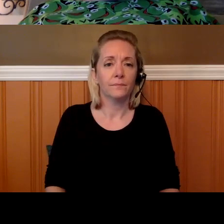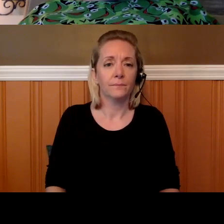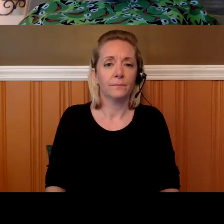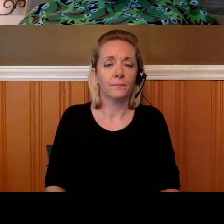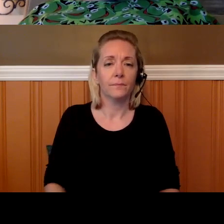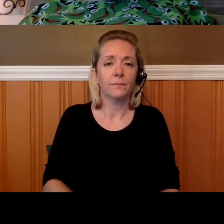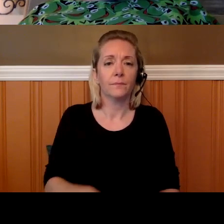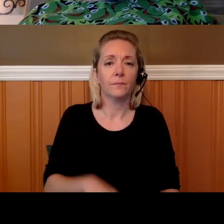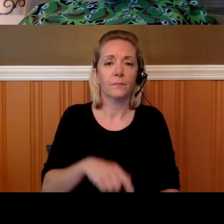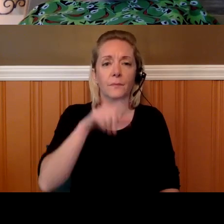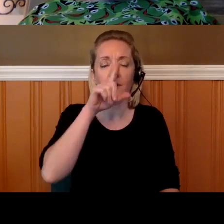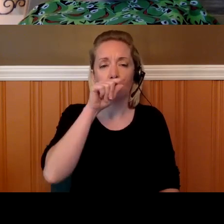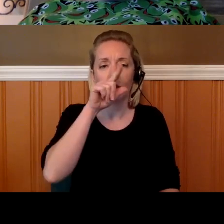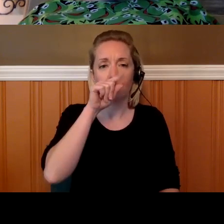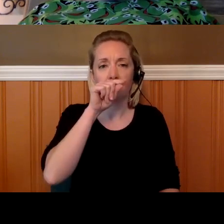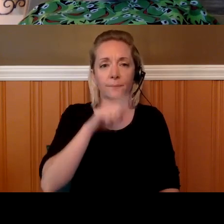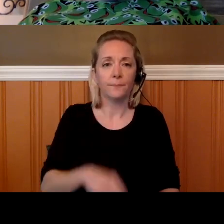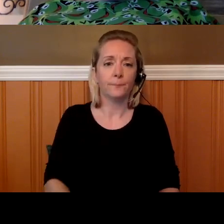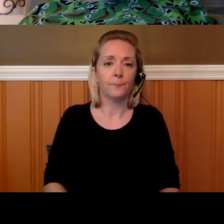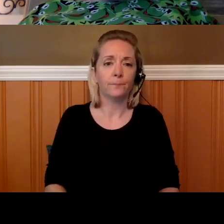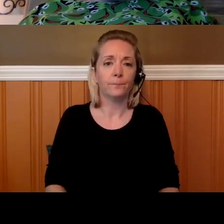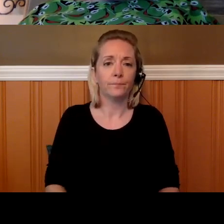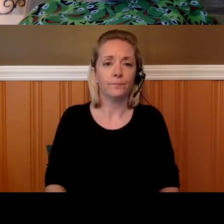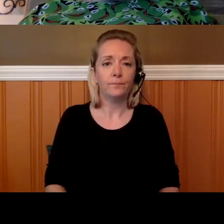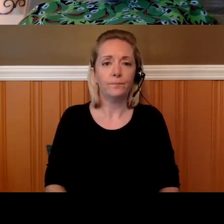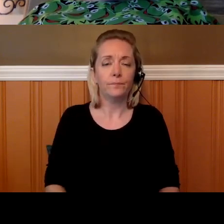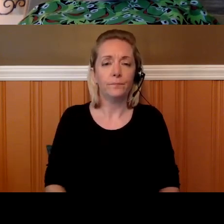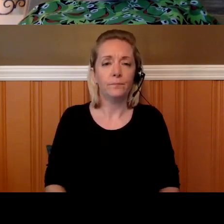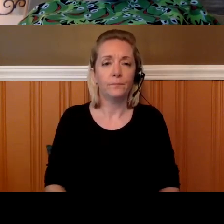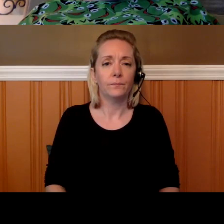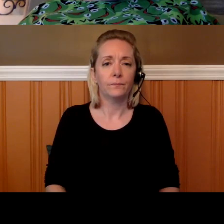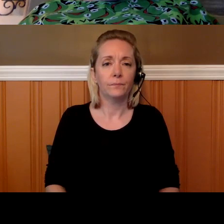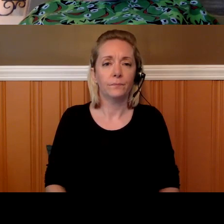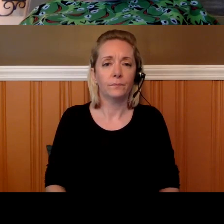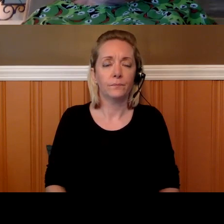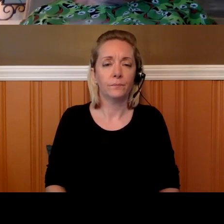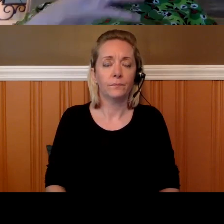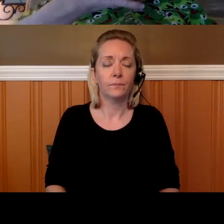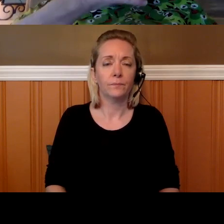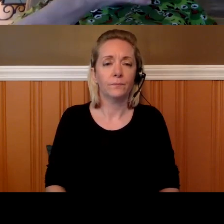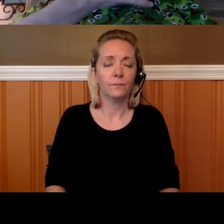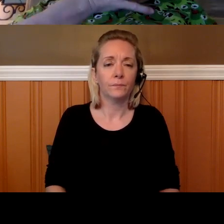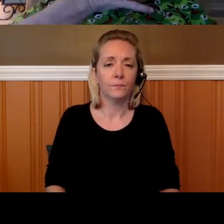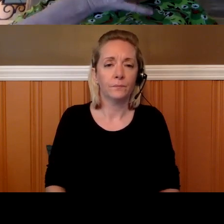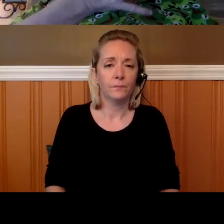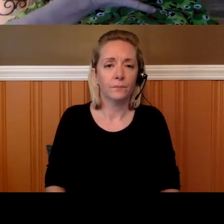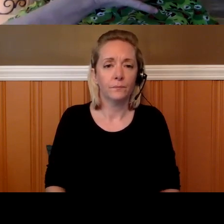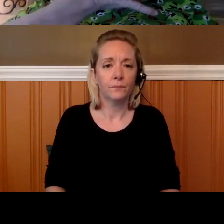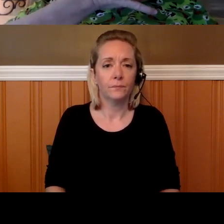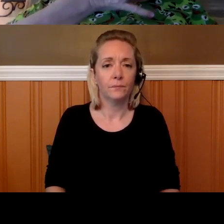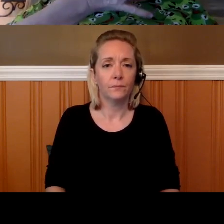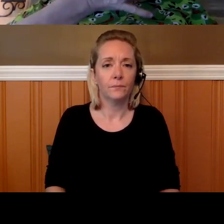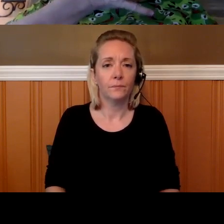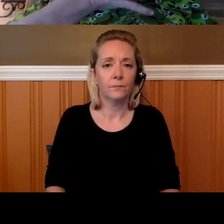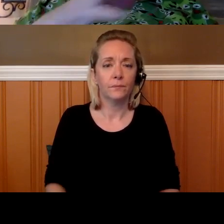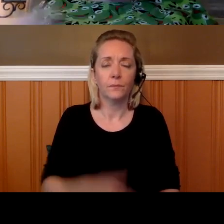Chicken. now cluck, cluck, cluck. With a bat and a moo and a cock-a-doodle. Who's